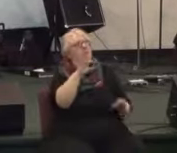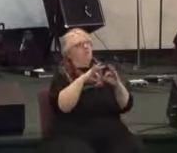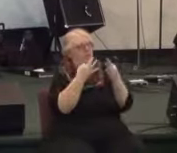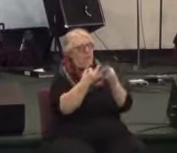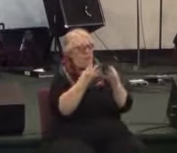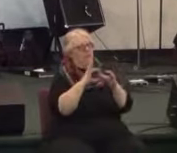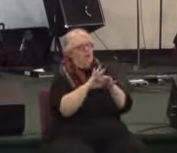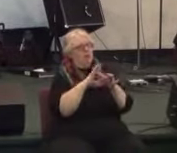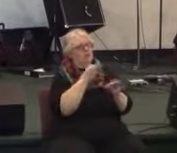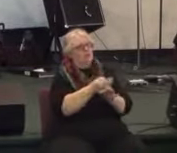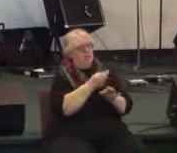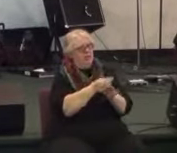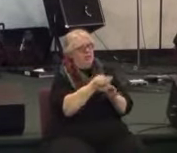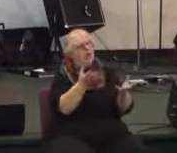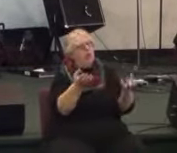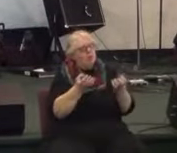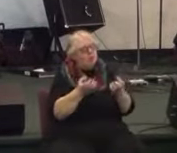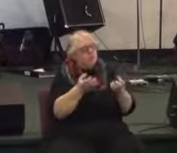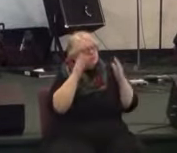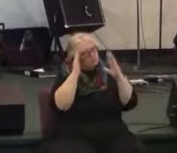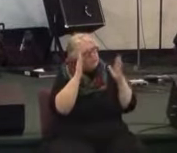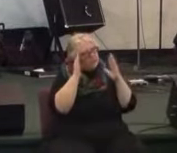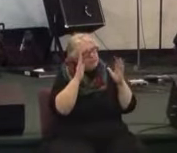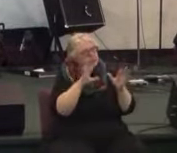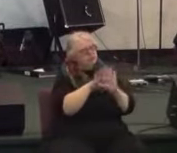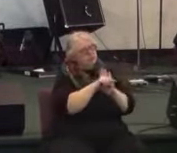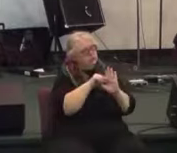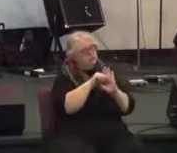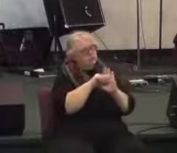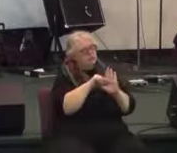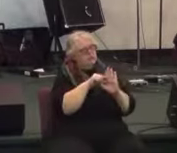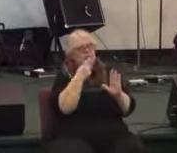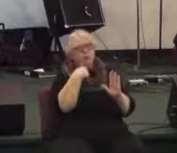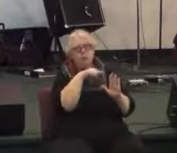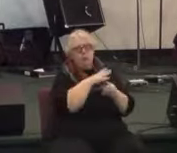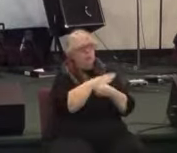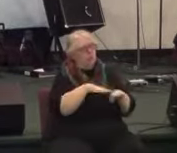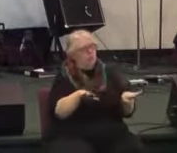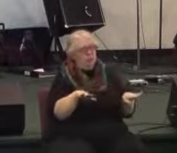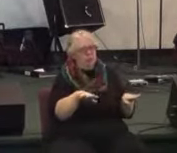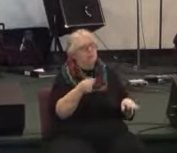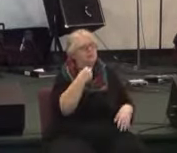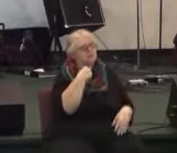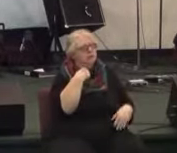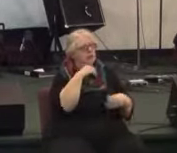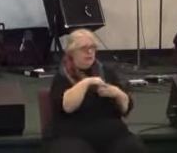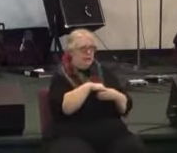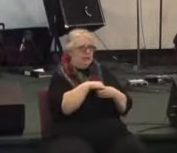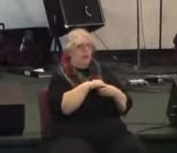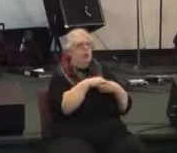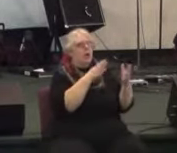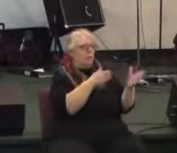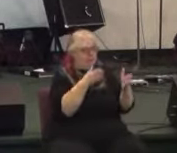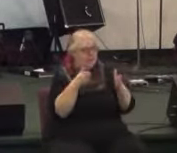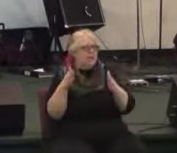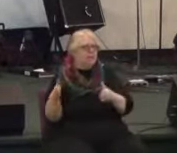scripture and make sure that we don't fall into a pattern like some of this fell into,